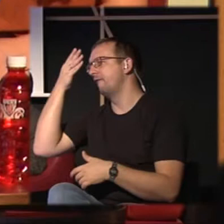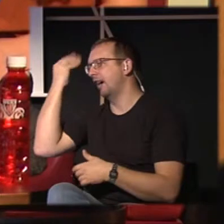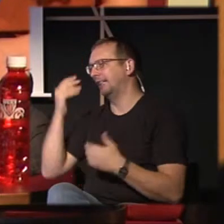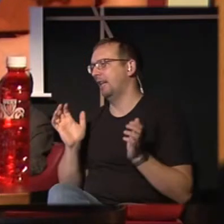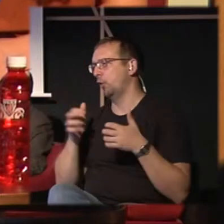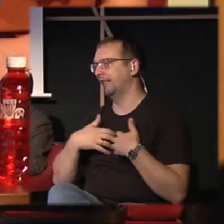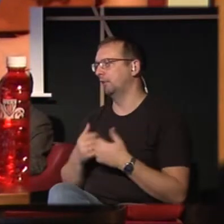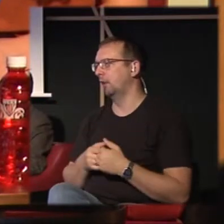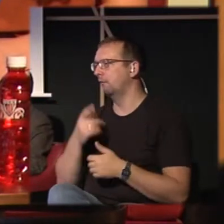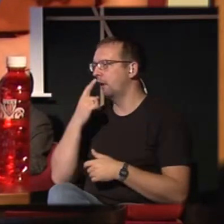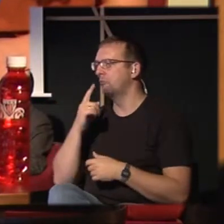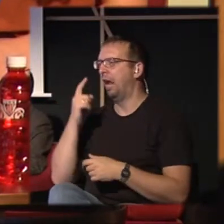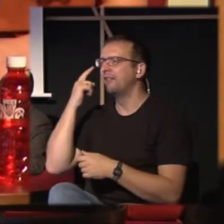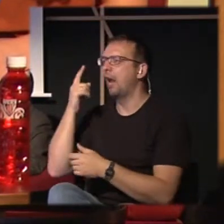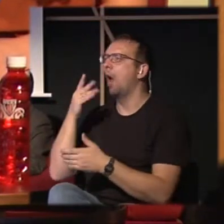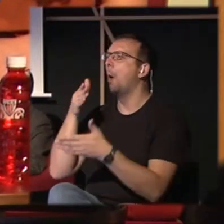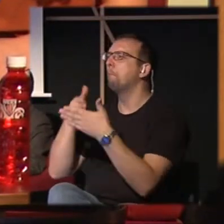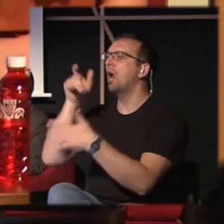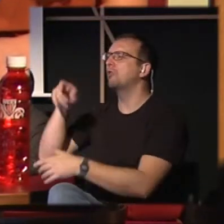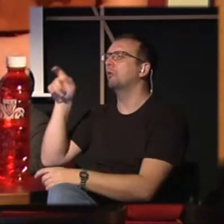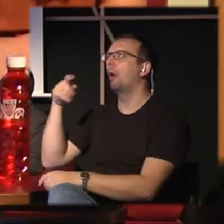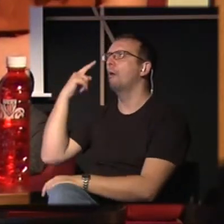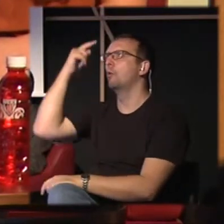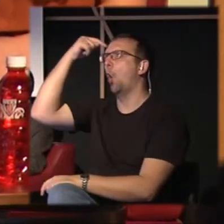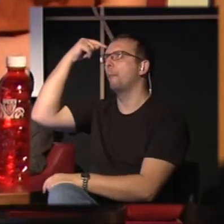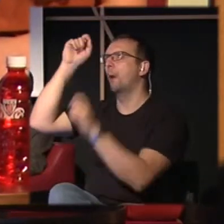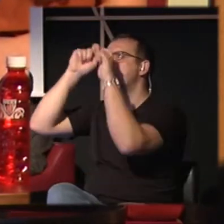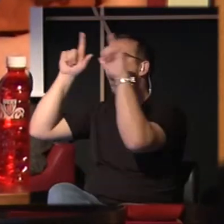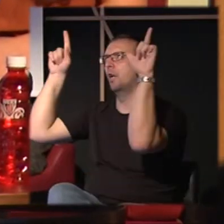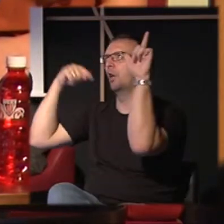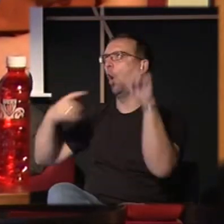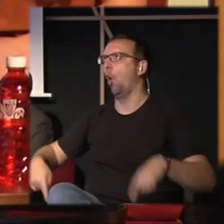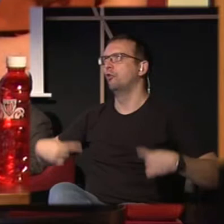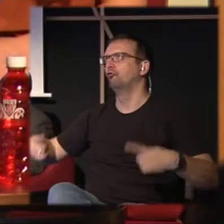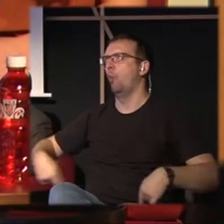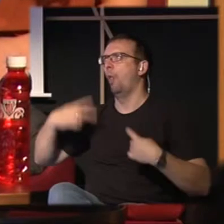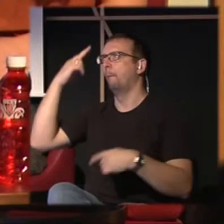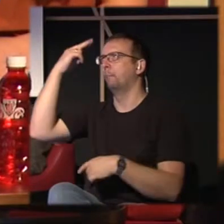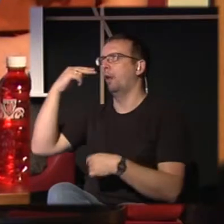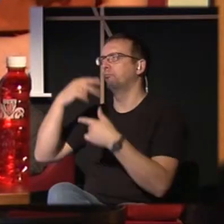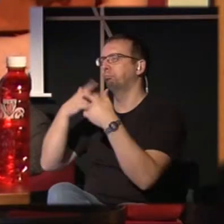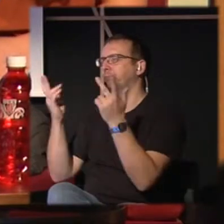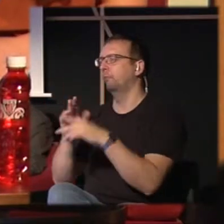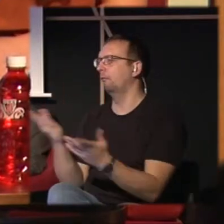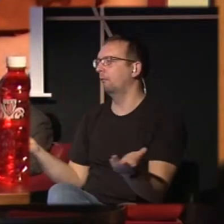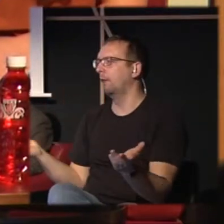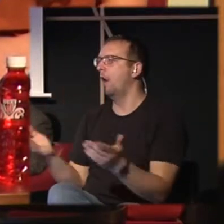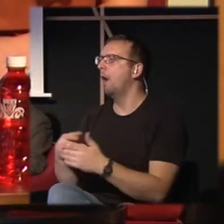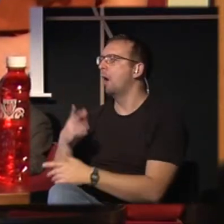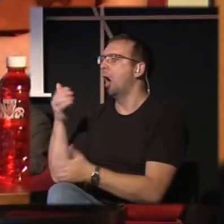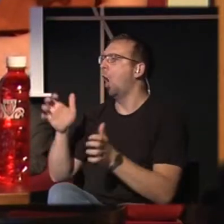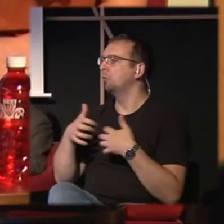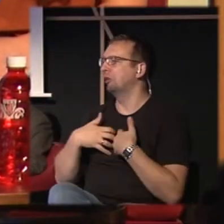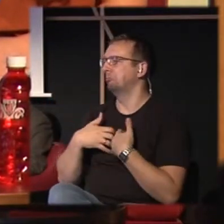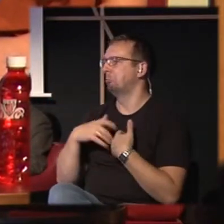recruitment, looking at where people for whatever reason are falling out of the process and removing that barrier for everyone should mean that you get a